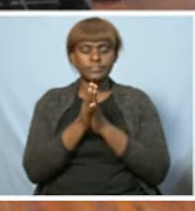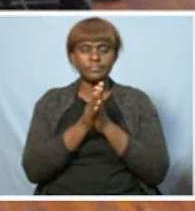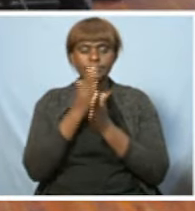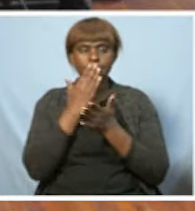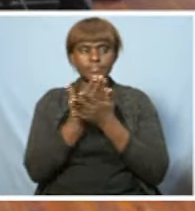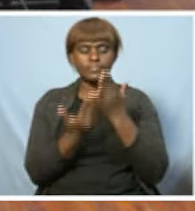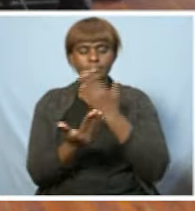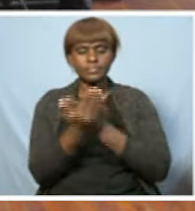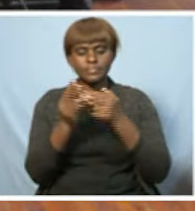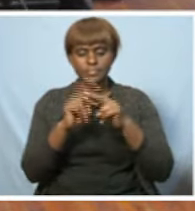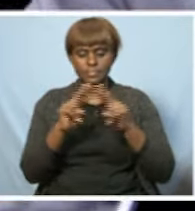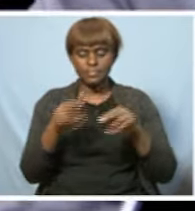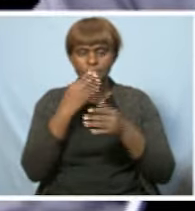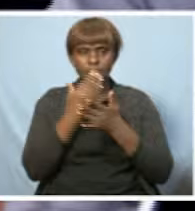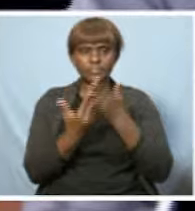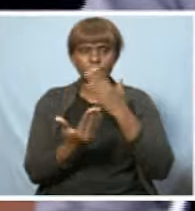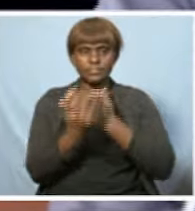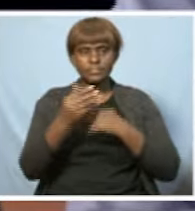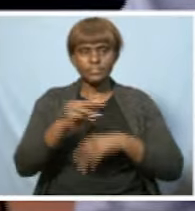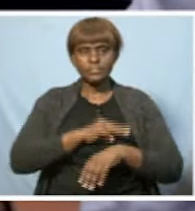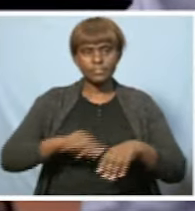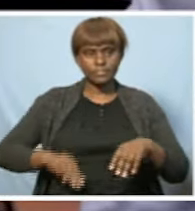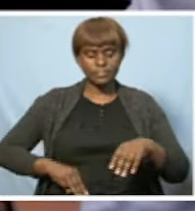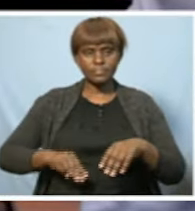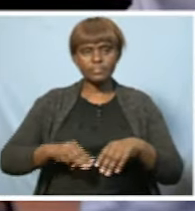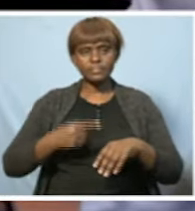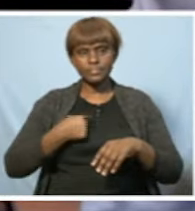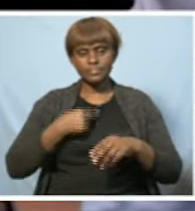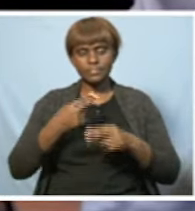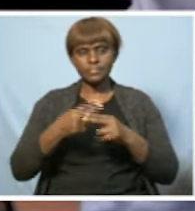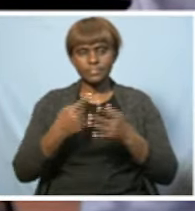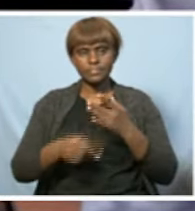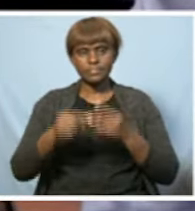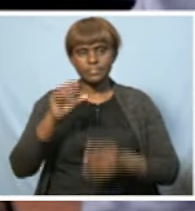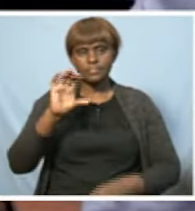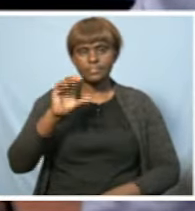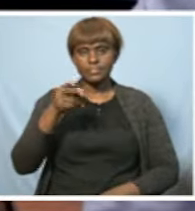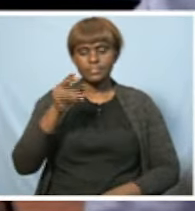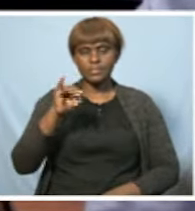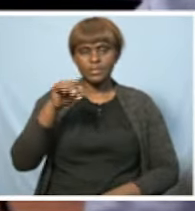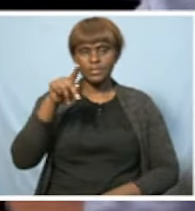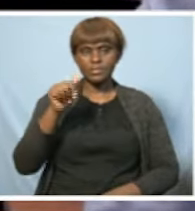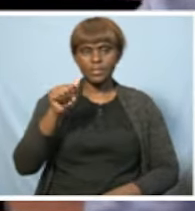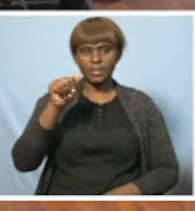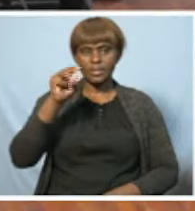Good morning, Chair. Good morning, honorable members. I'm Chiwech Pampe, Council Advocate.